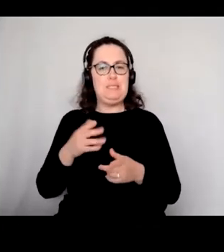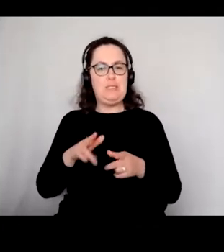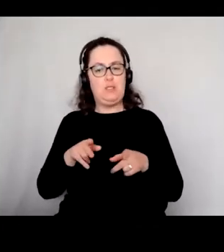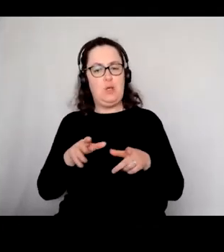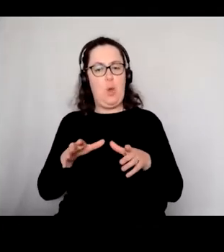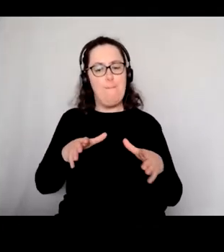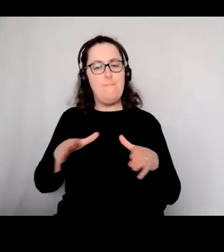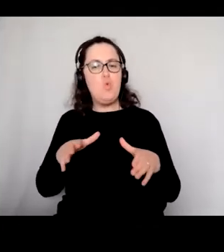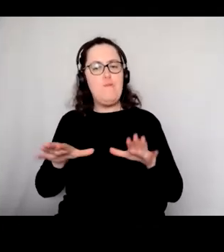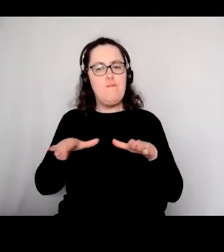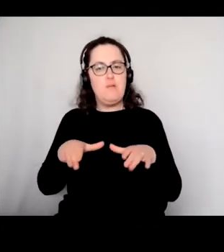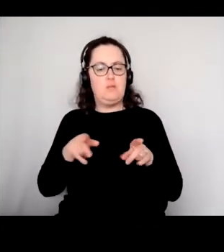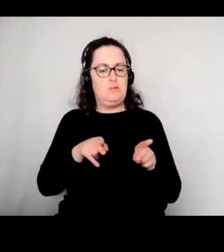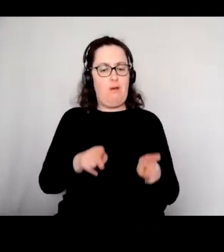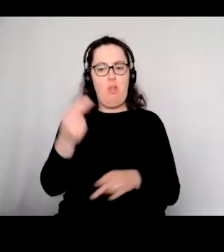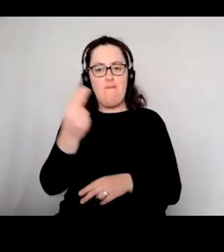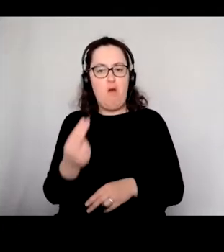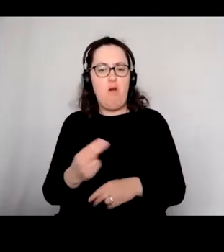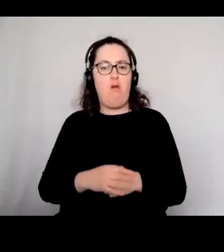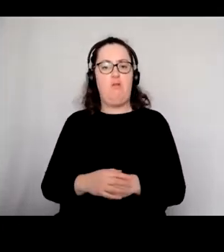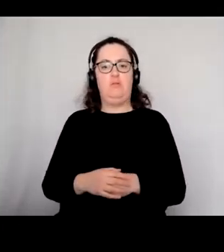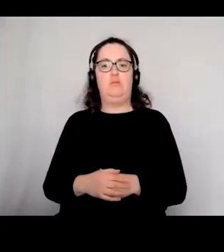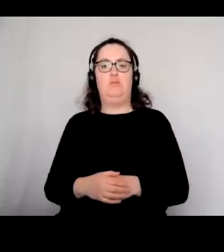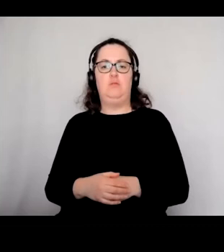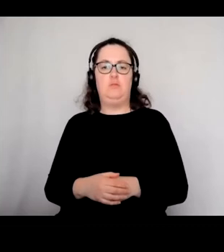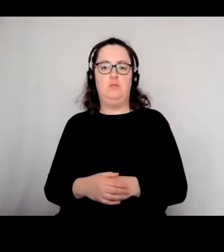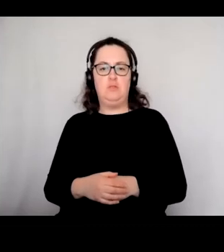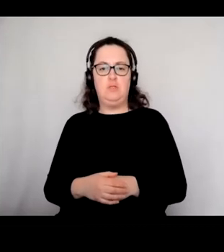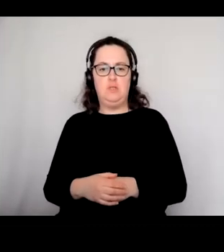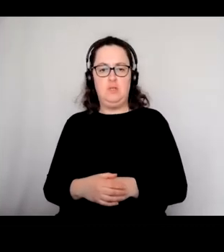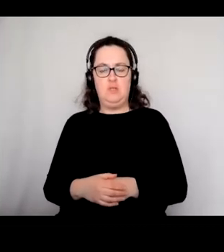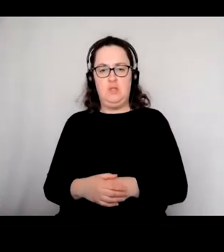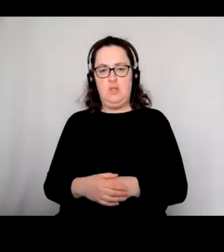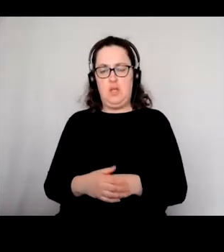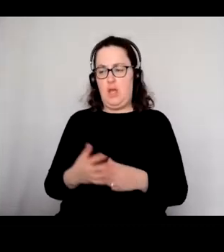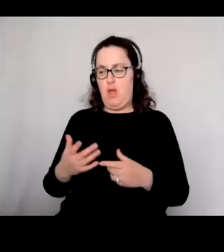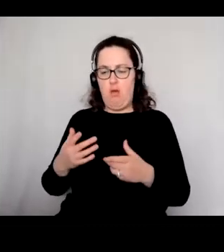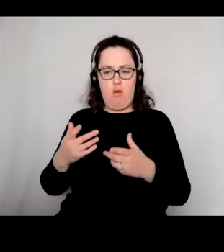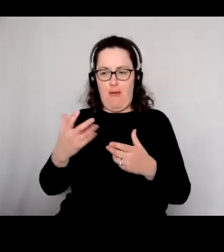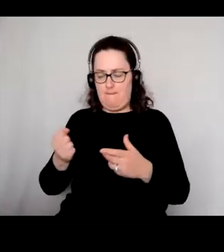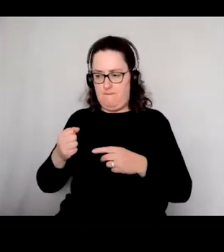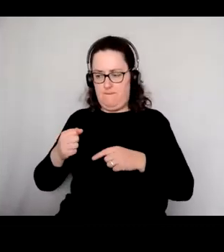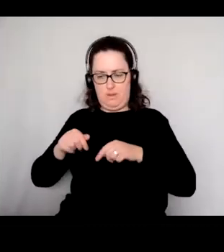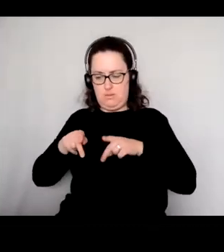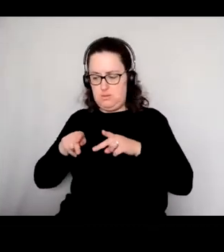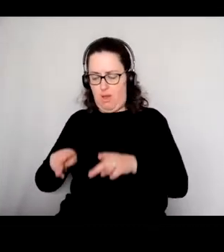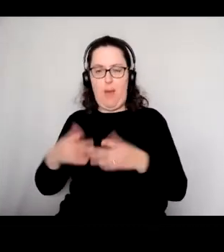tradition, but one that also riffs off the formats and the conventions we expect